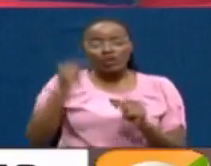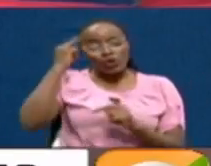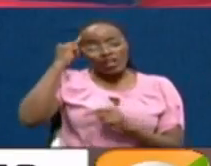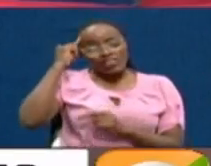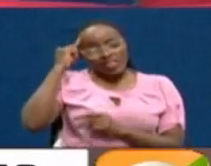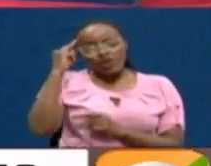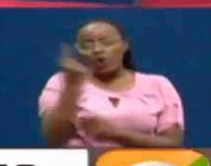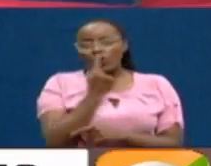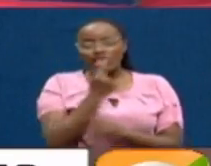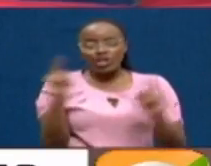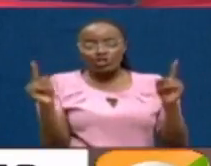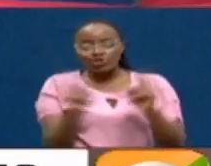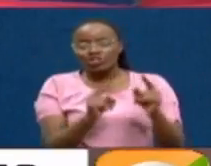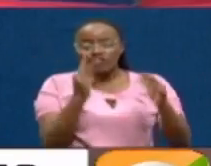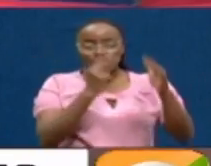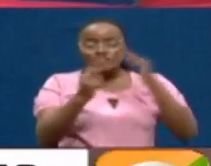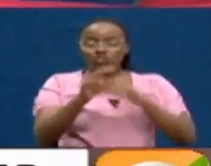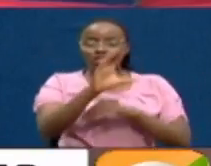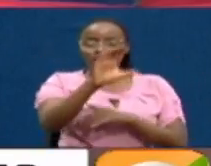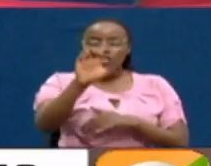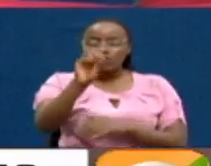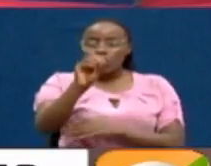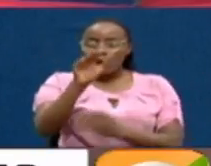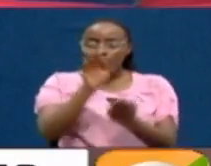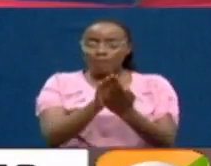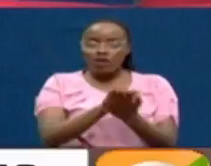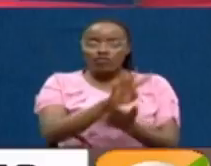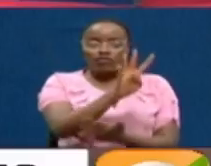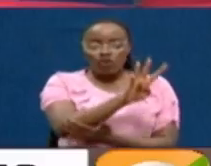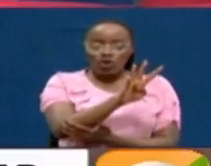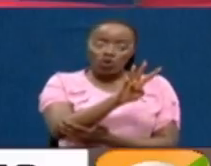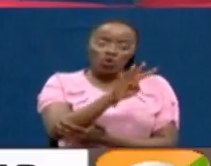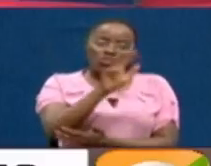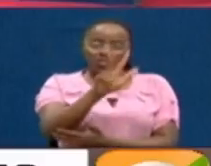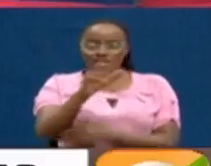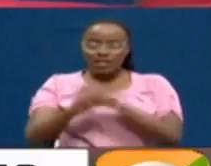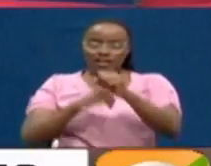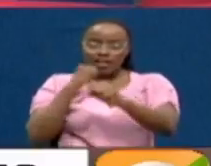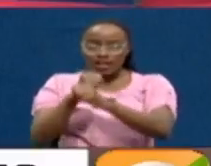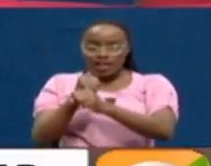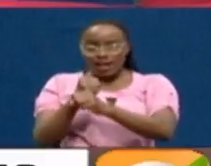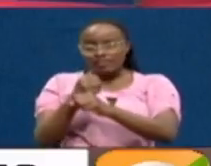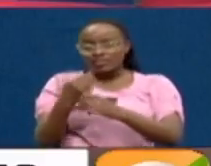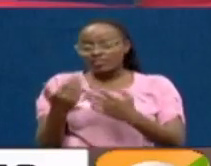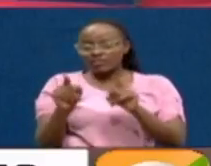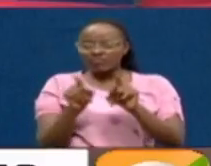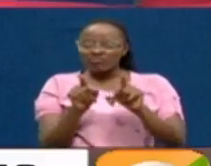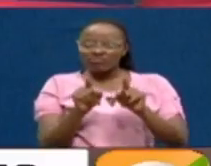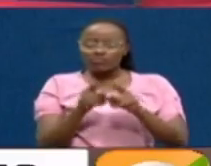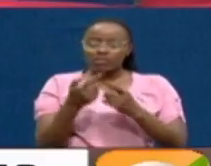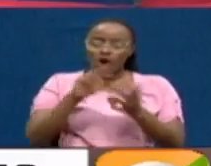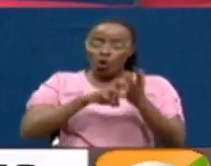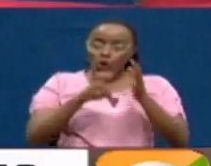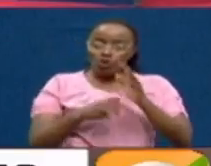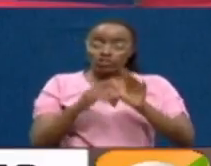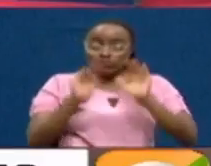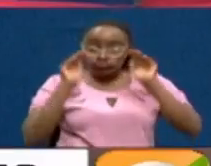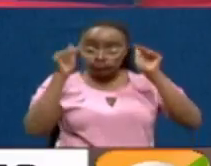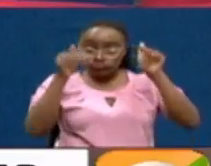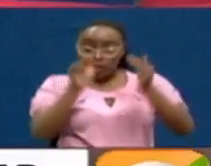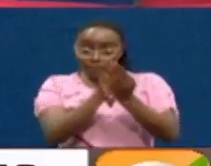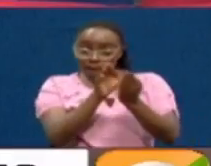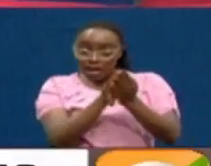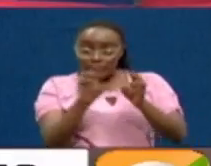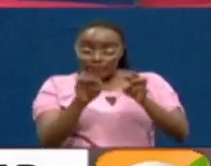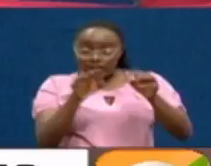you notice that CEOs of banks, by the way, have got 3 to 4 year contracts, by the way, so most of their thinking is confined to that. If you look at government,